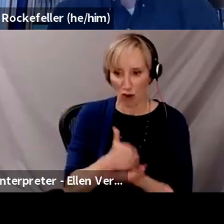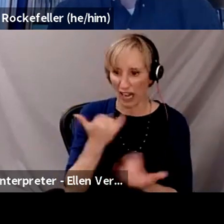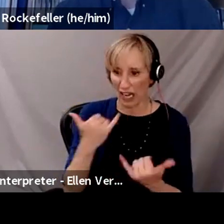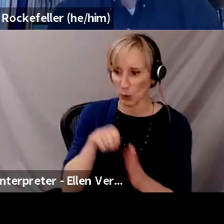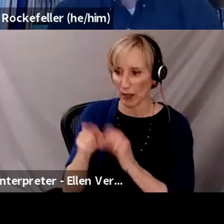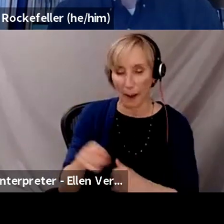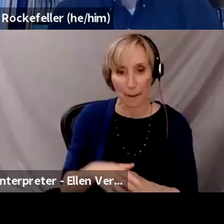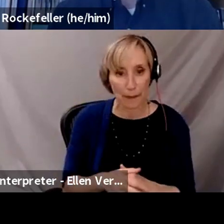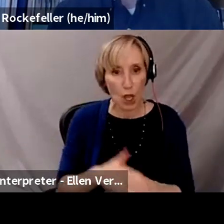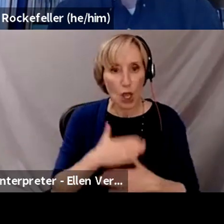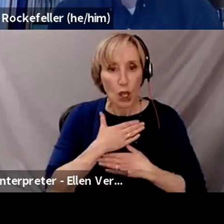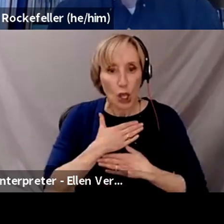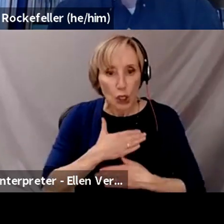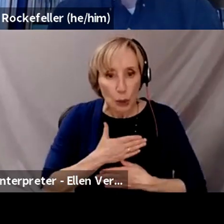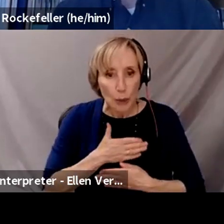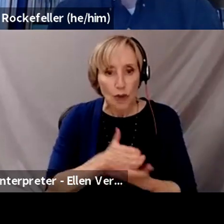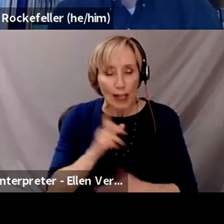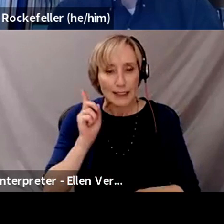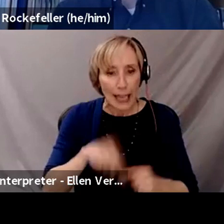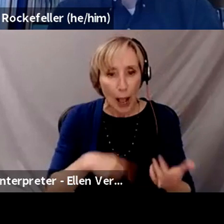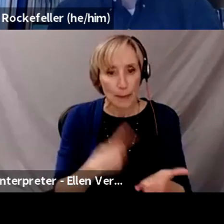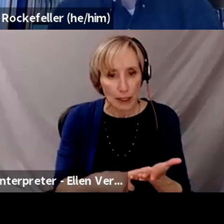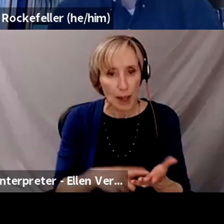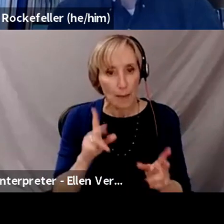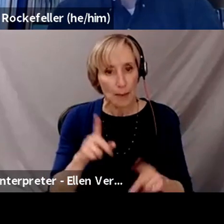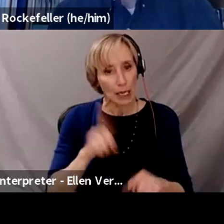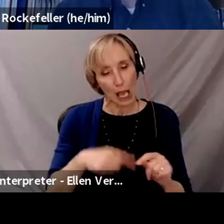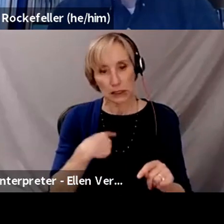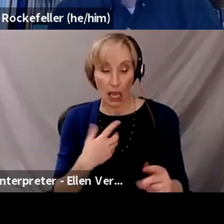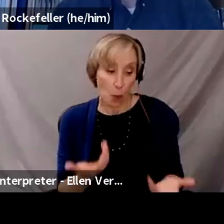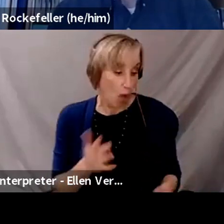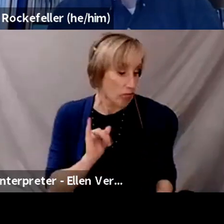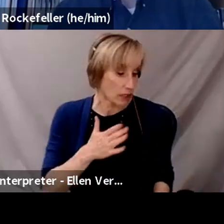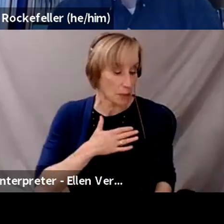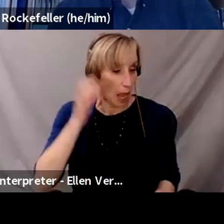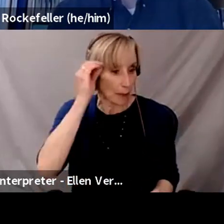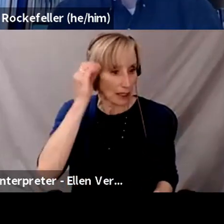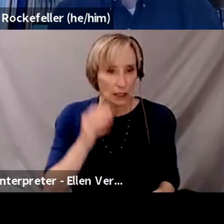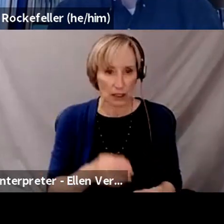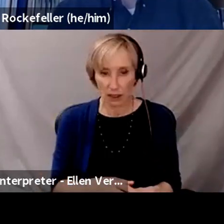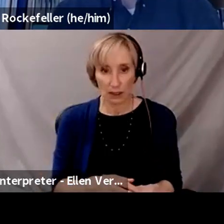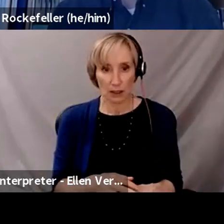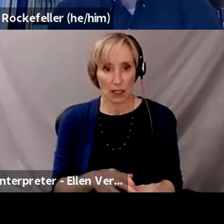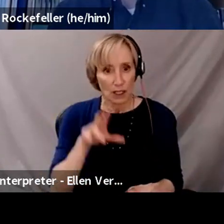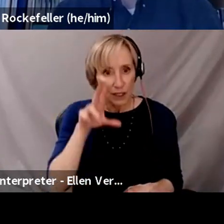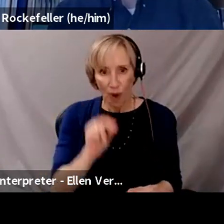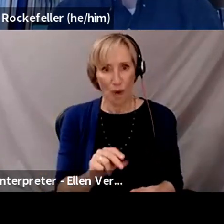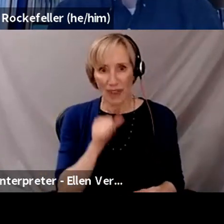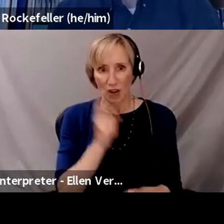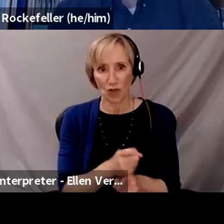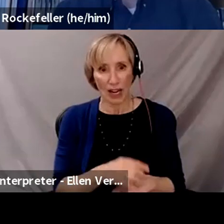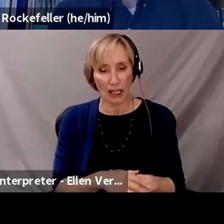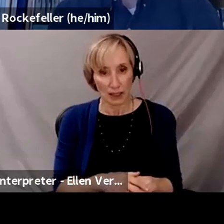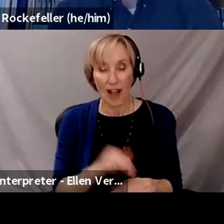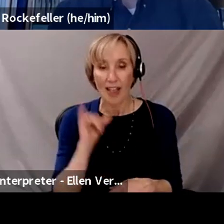I don't think, are something that can be debated and people can offer like, well, that's just how I think. And I think that's another thing. I'm talking about this reckoning that I think